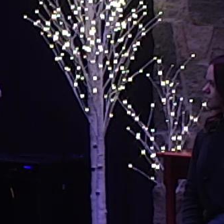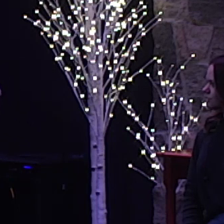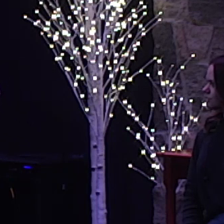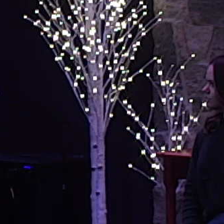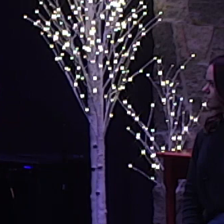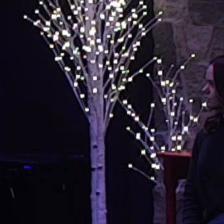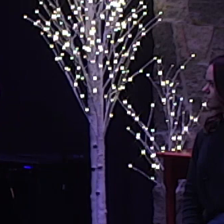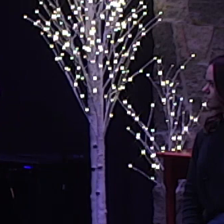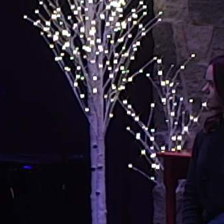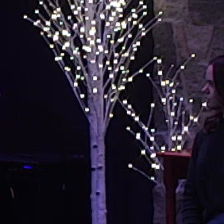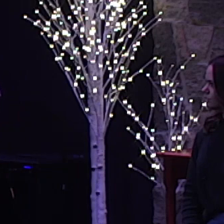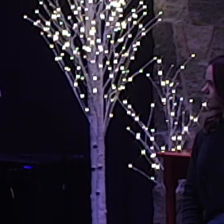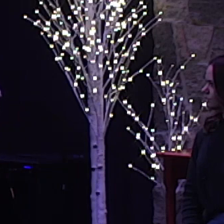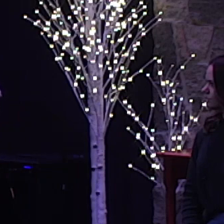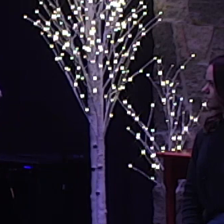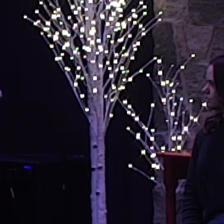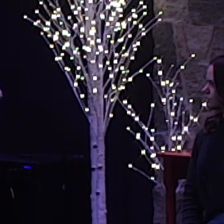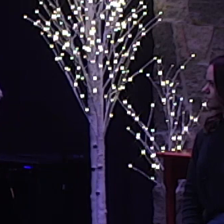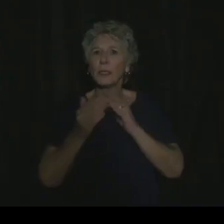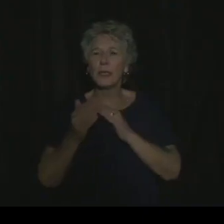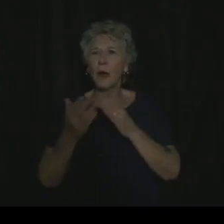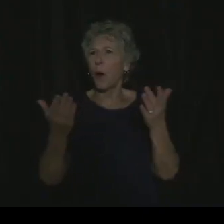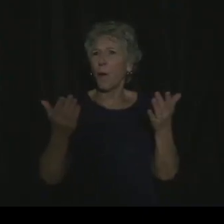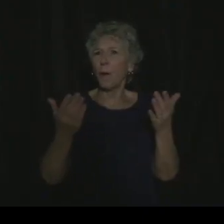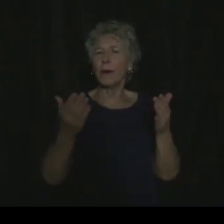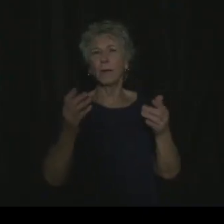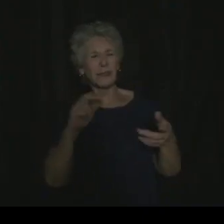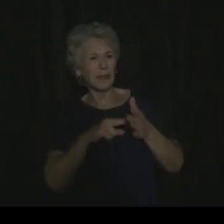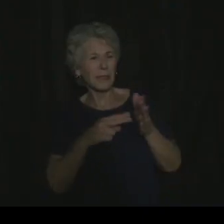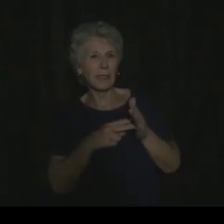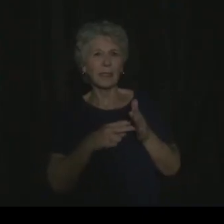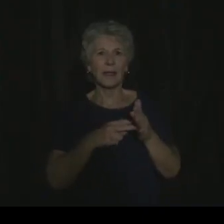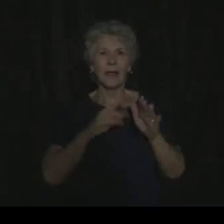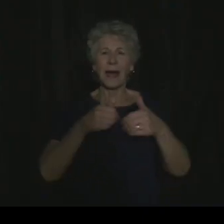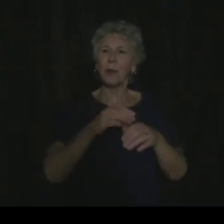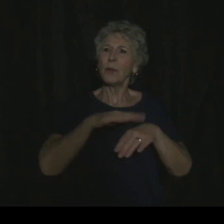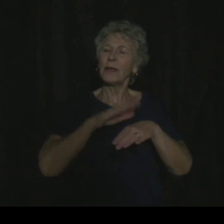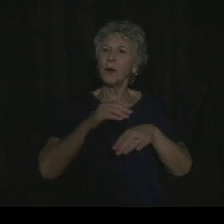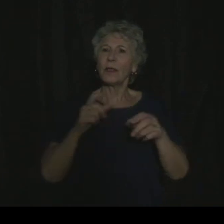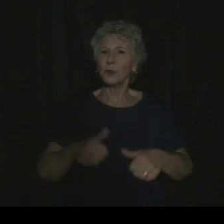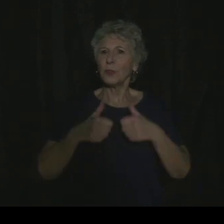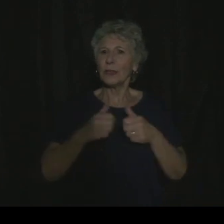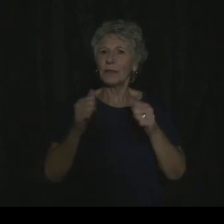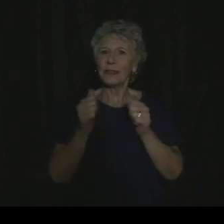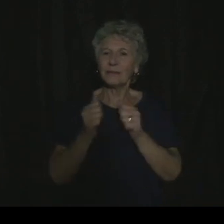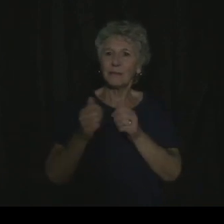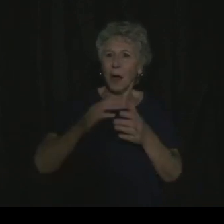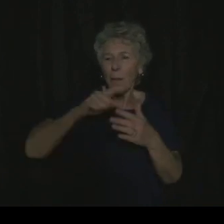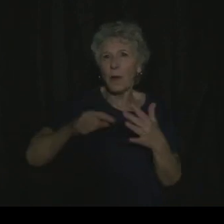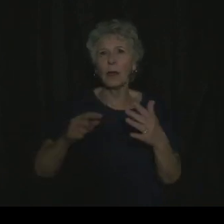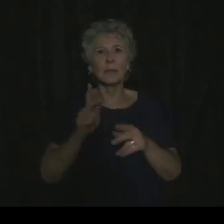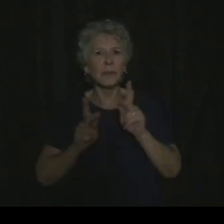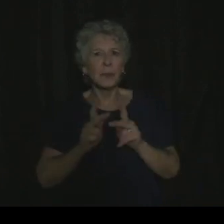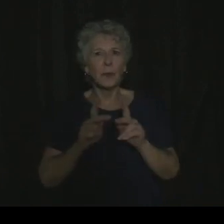have, we're going to be focusing on community. What is community? How are we called to live in community? And how is that something that we